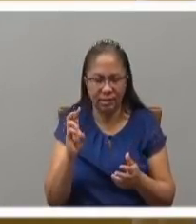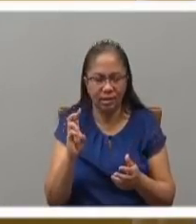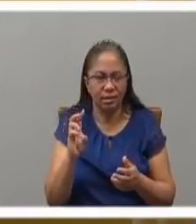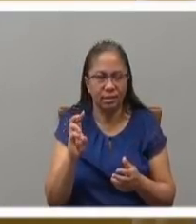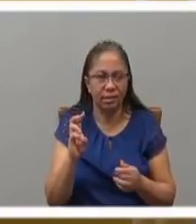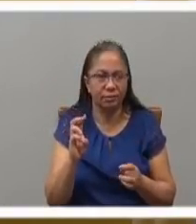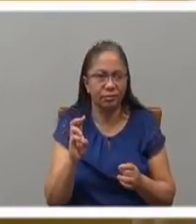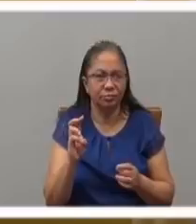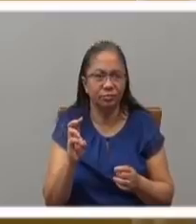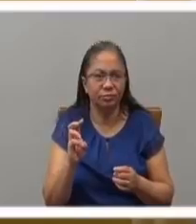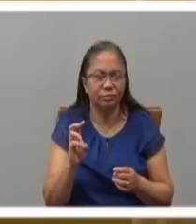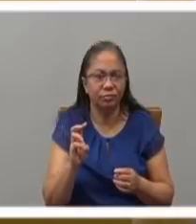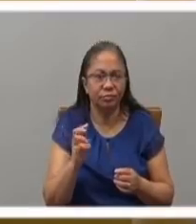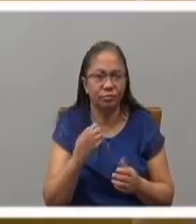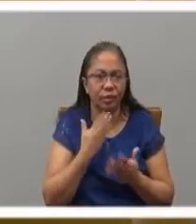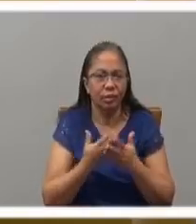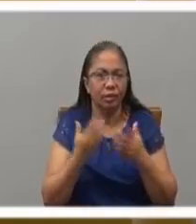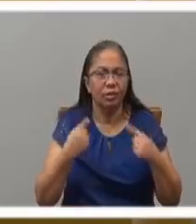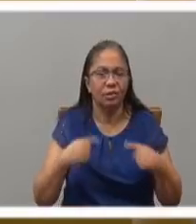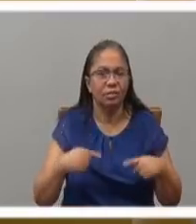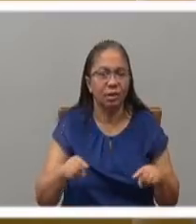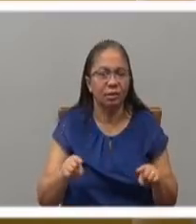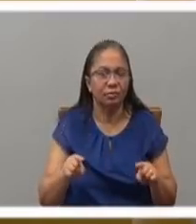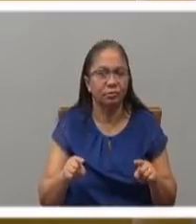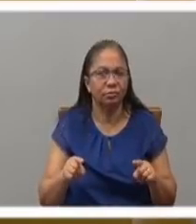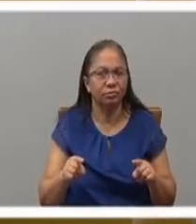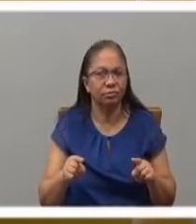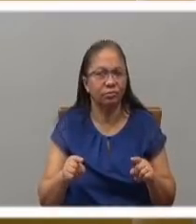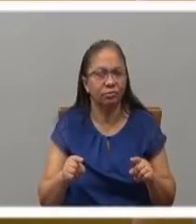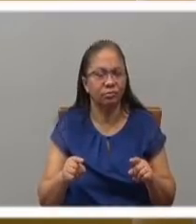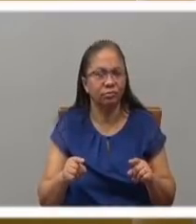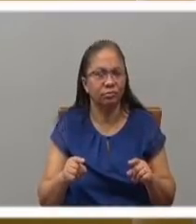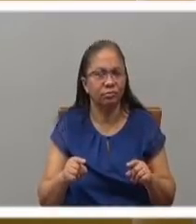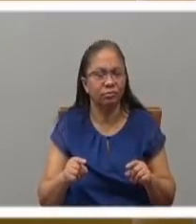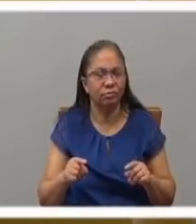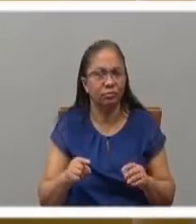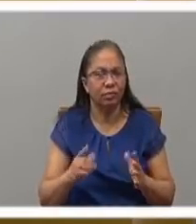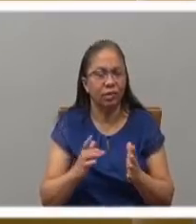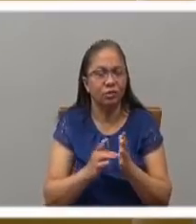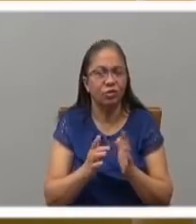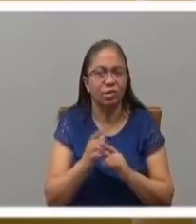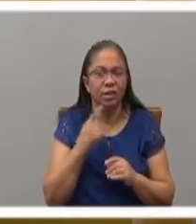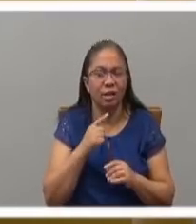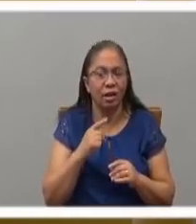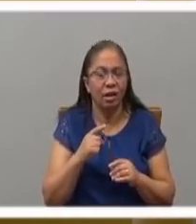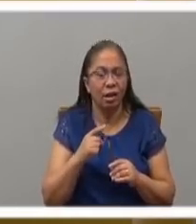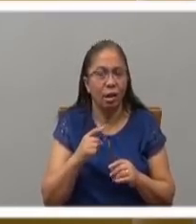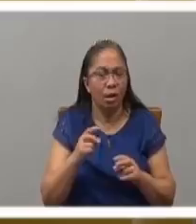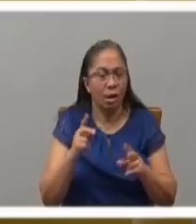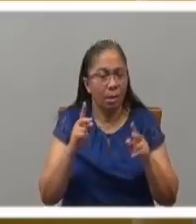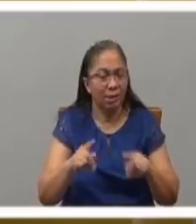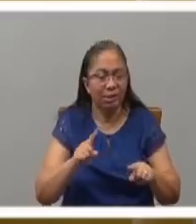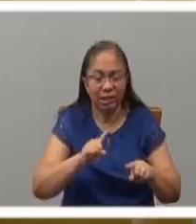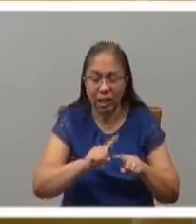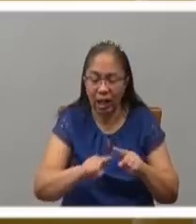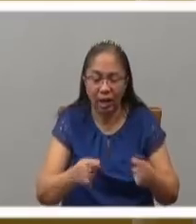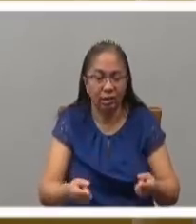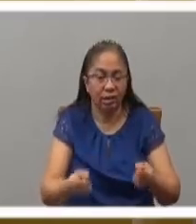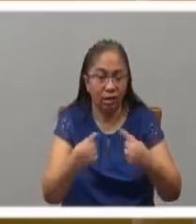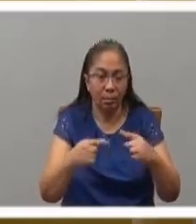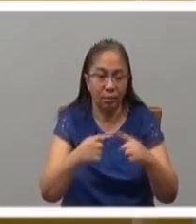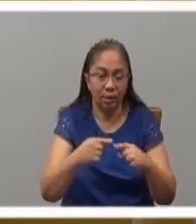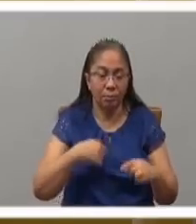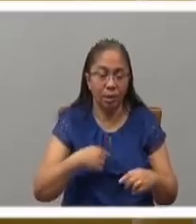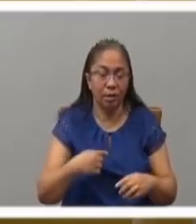44, John says, has Jesus saying, no one can come to me unless the